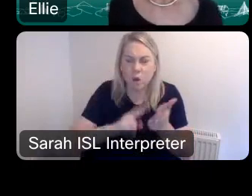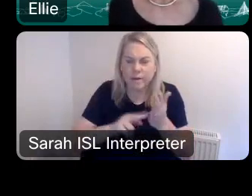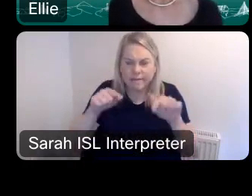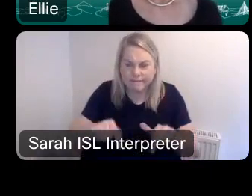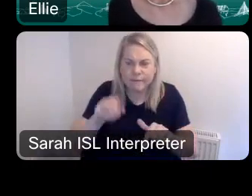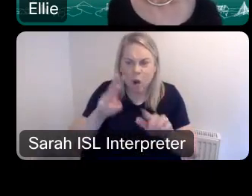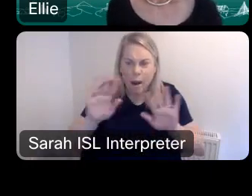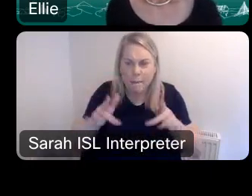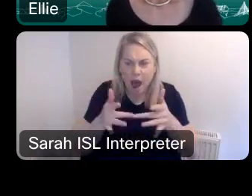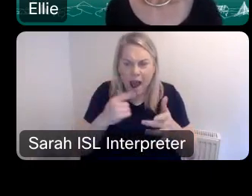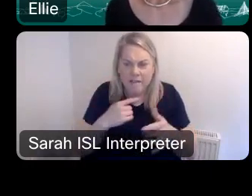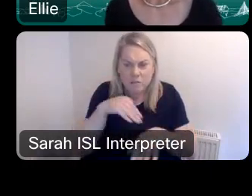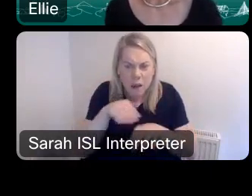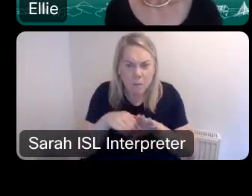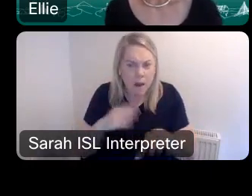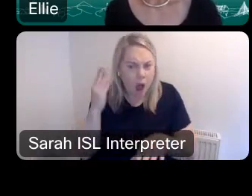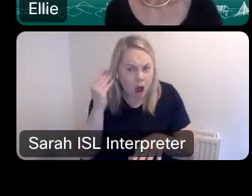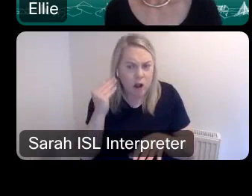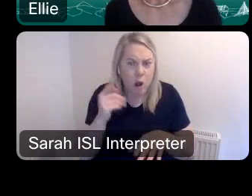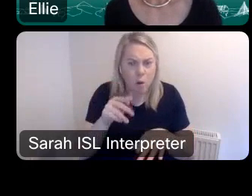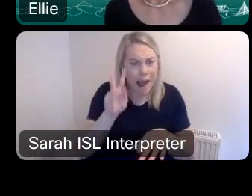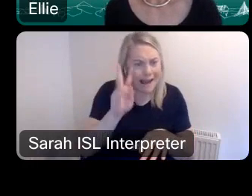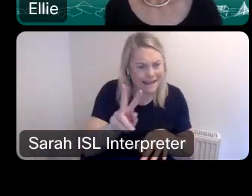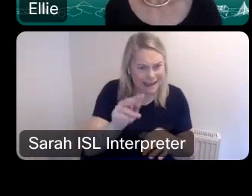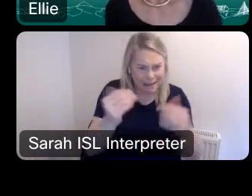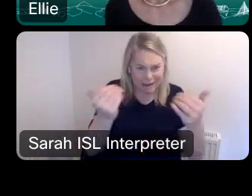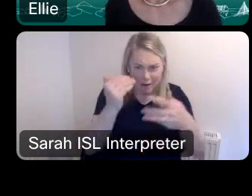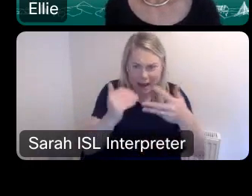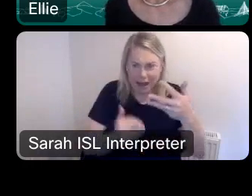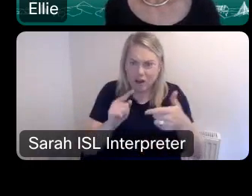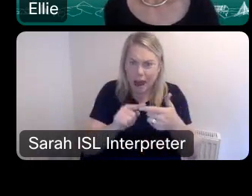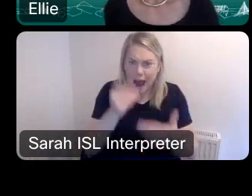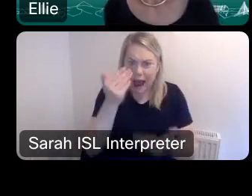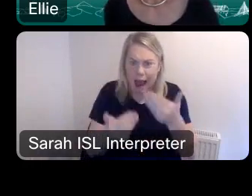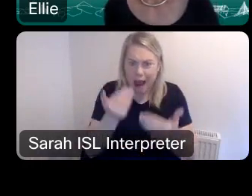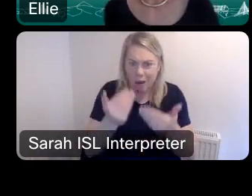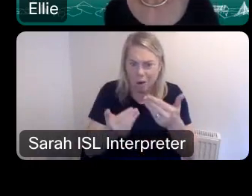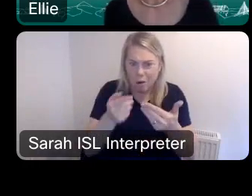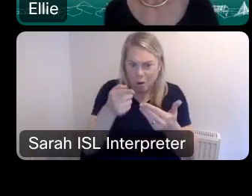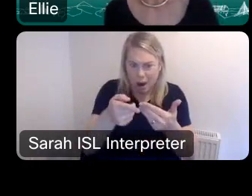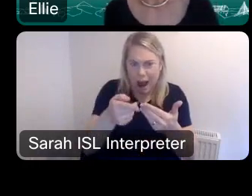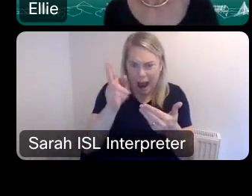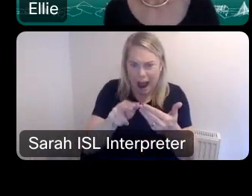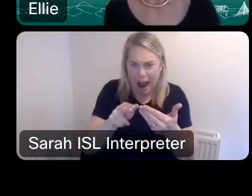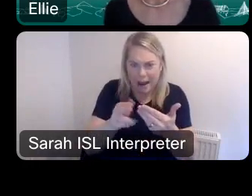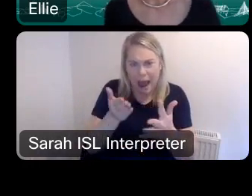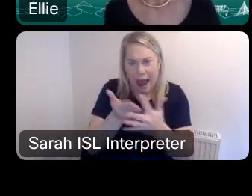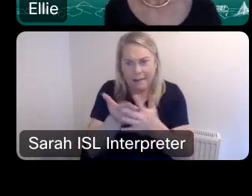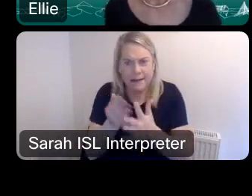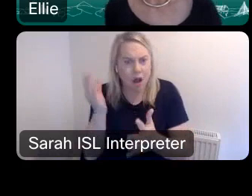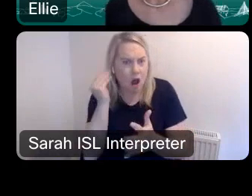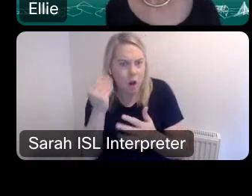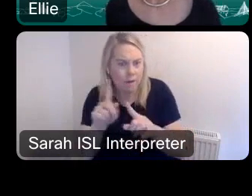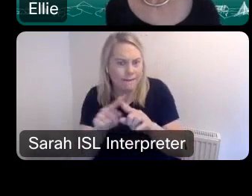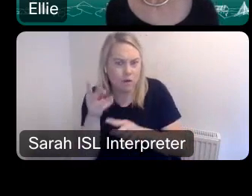throughout the webinar, you can see there dial-in details which might provide a better audio experience